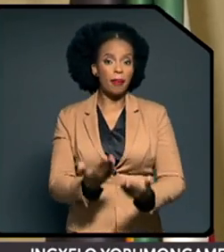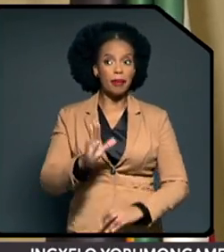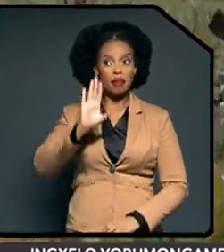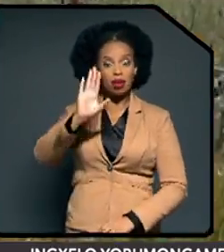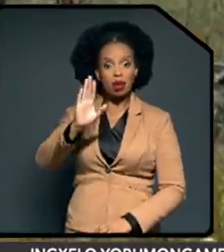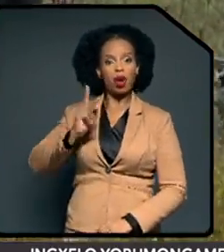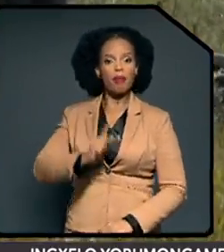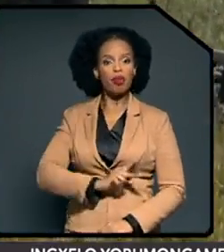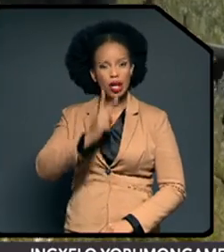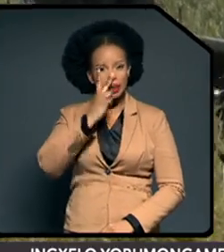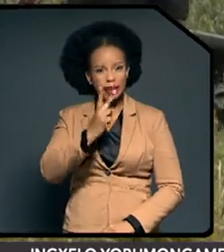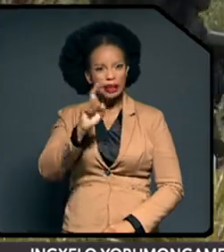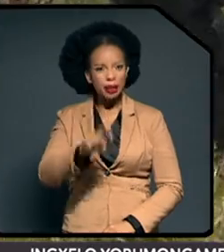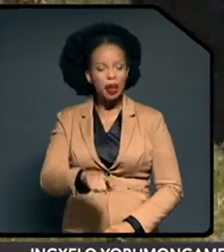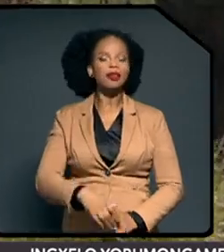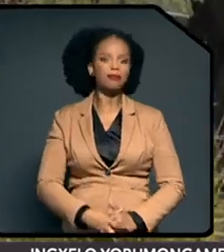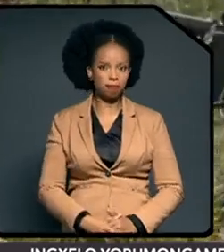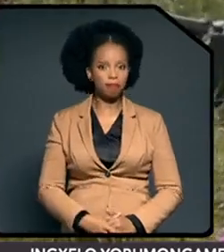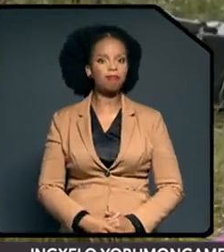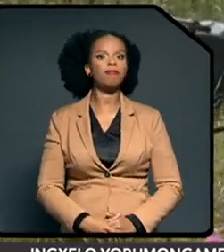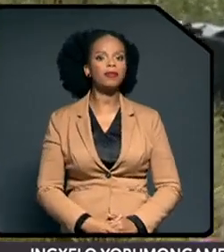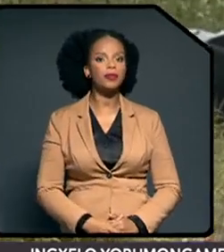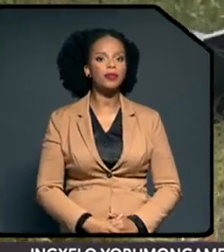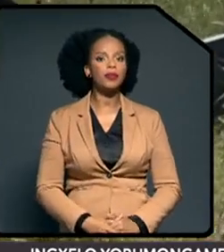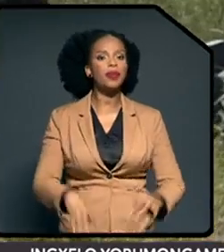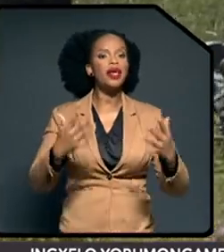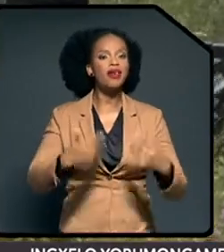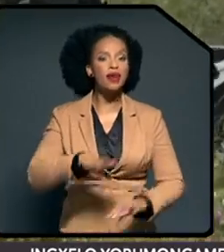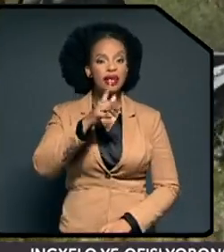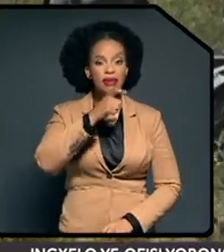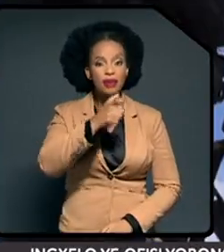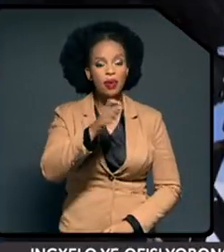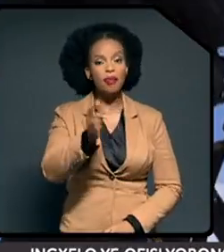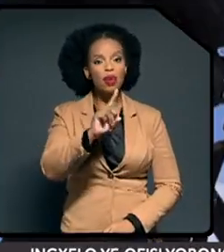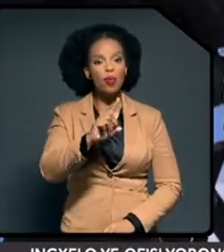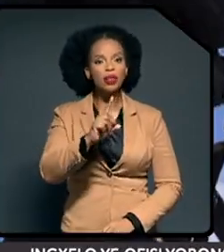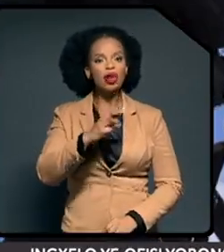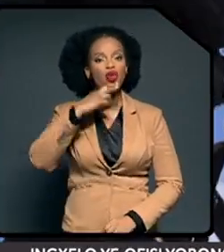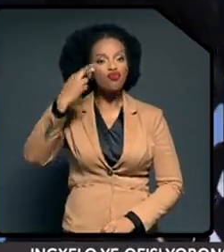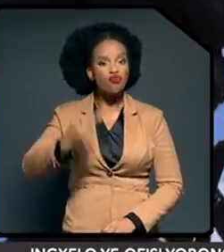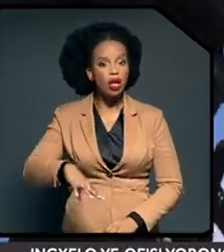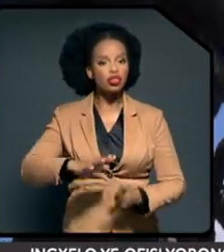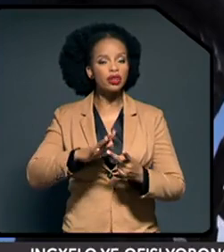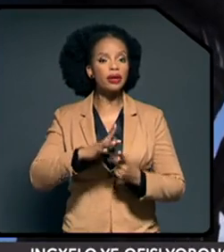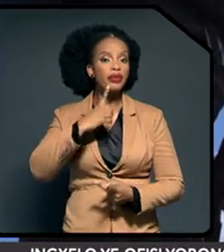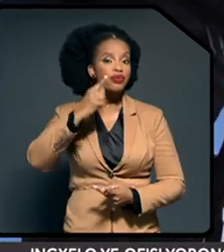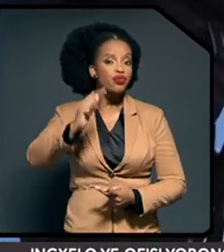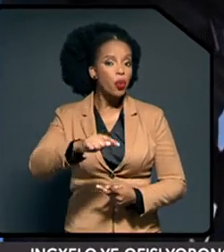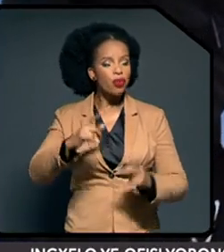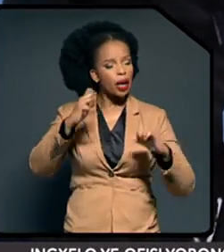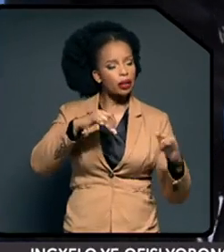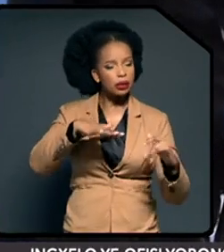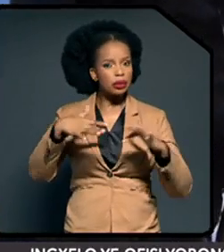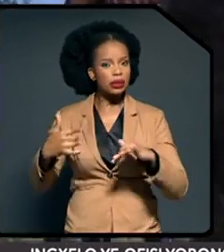fit. Ukwaphawule nangemfazwe phakathi kwe-Ukraine ne-Russia. Esithi urhulumente weli unqwenela